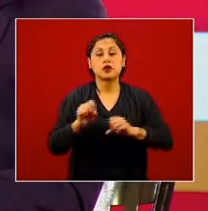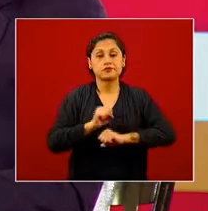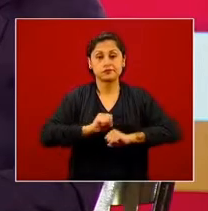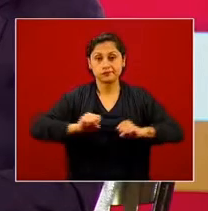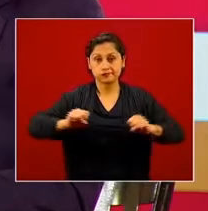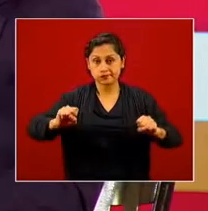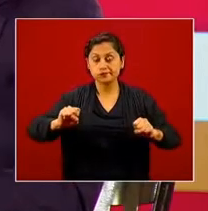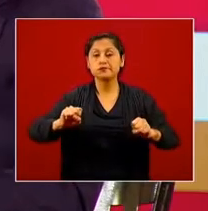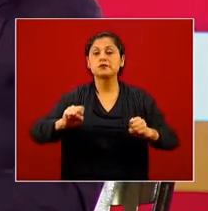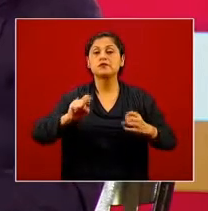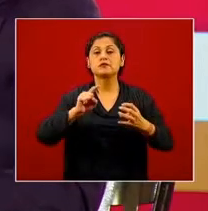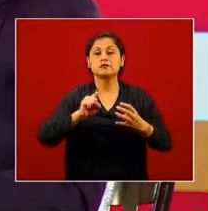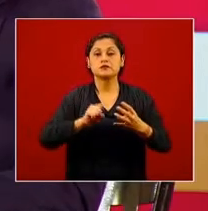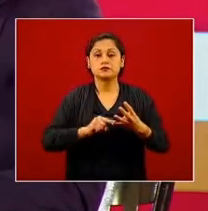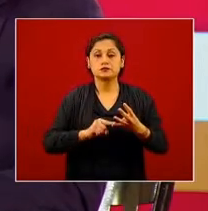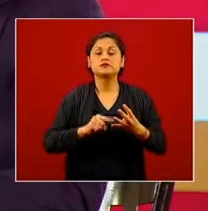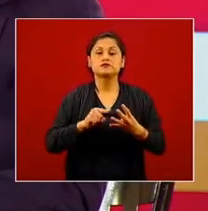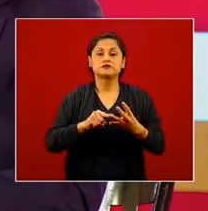diabetes,